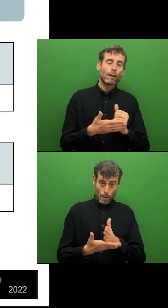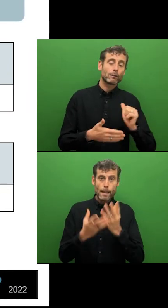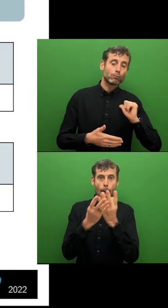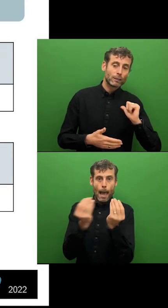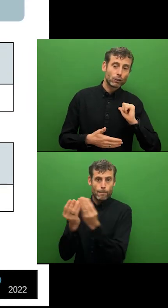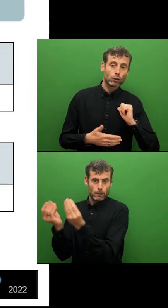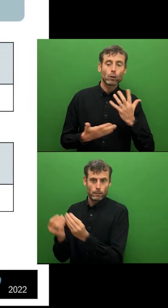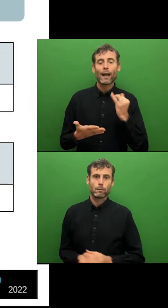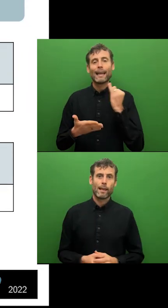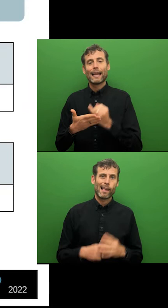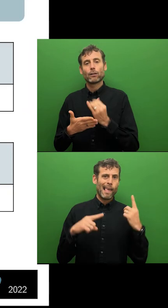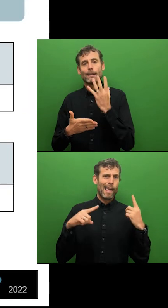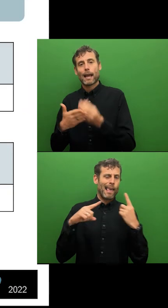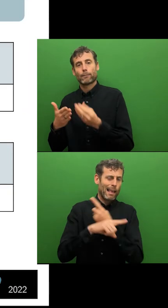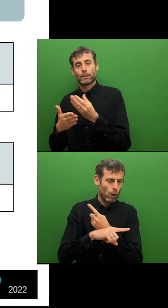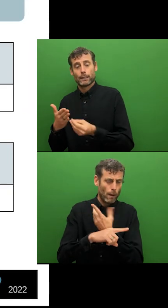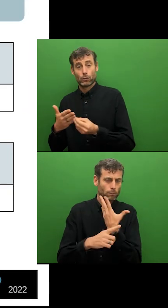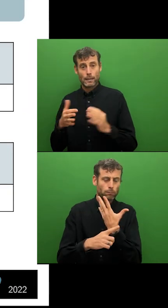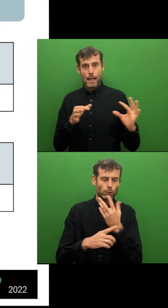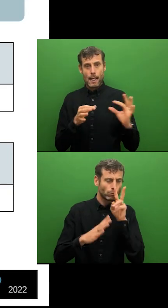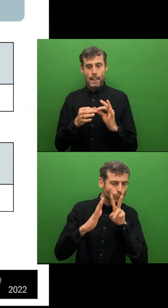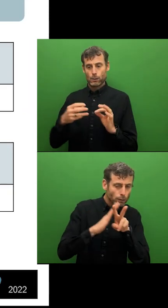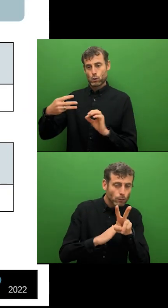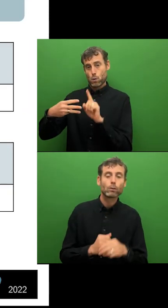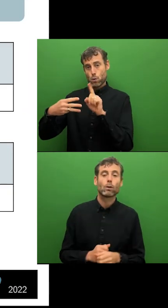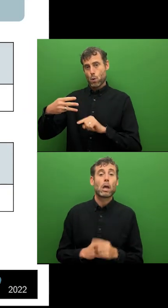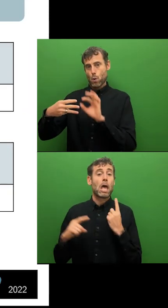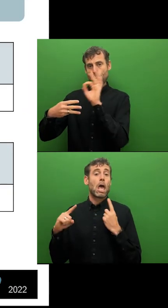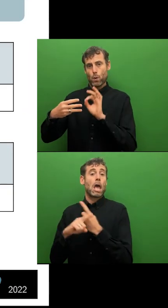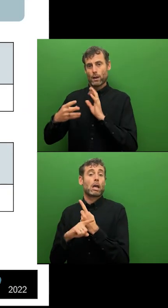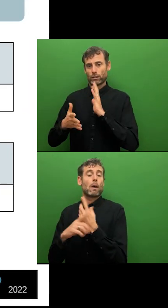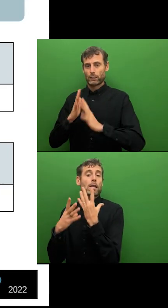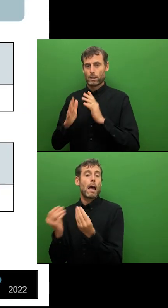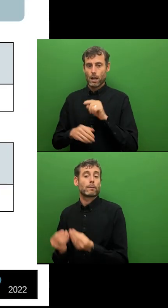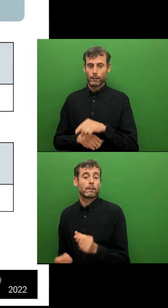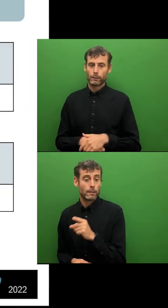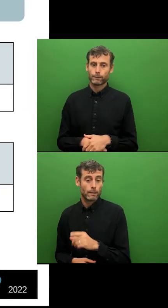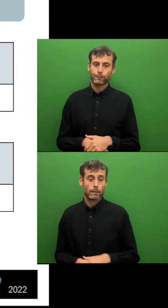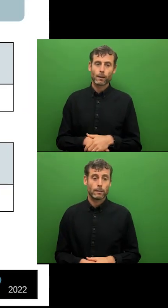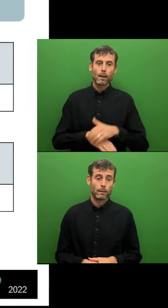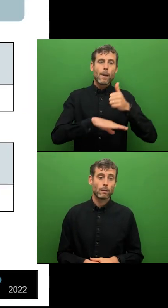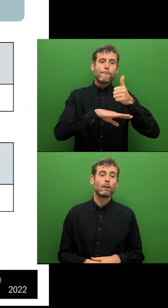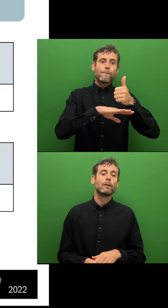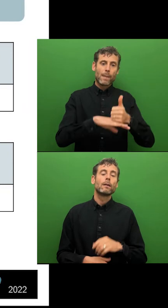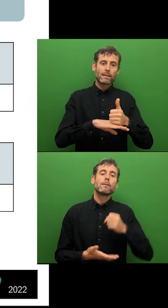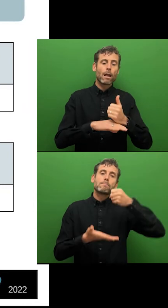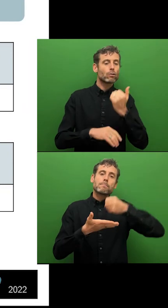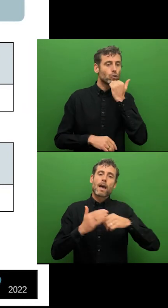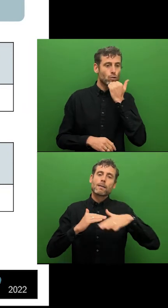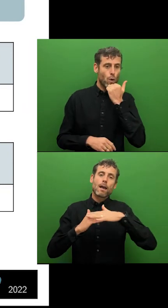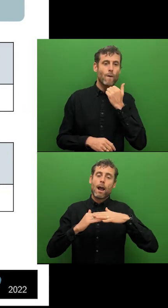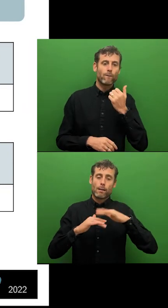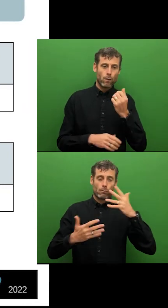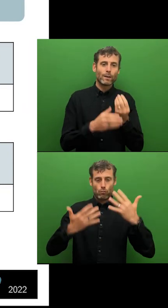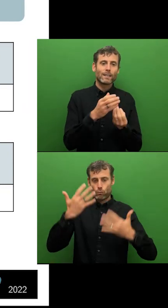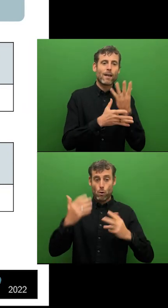incorrect absences of query signs. The baseline score on the development set is 20, and the baseline